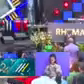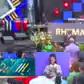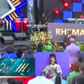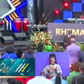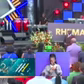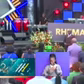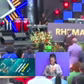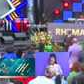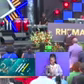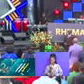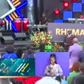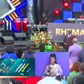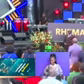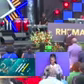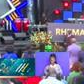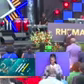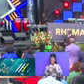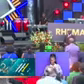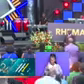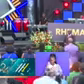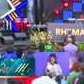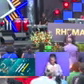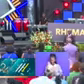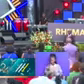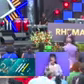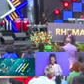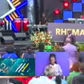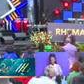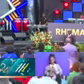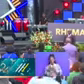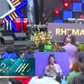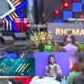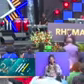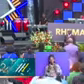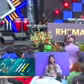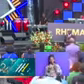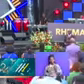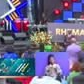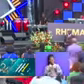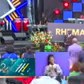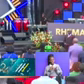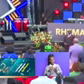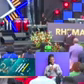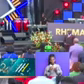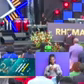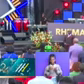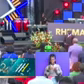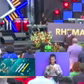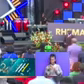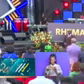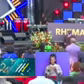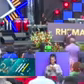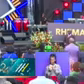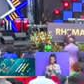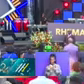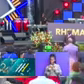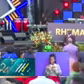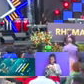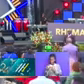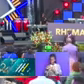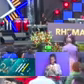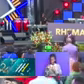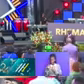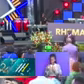written only in the chapter 5 of this book I didn't touch any of the other chapters so this